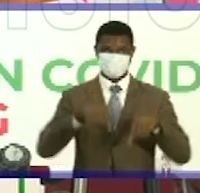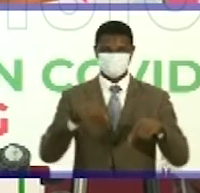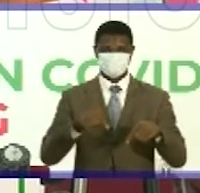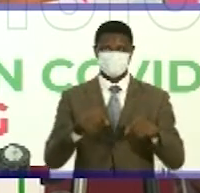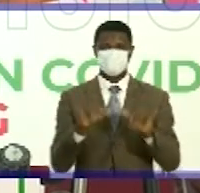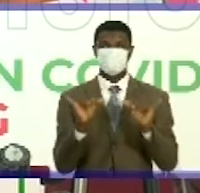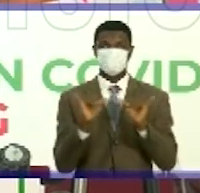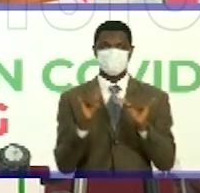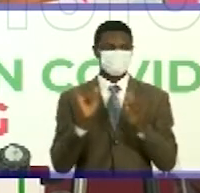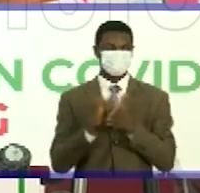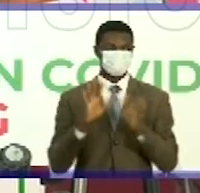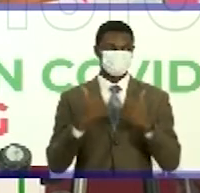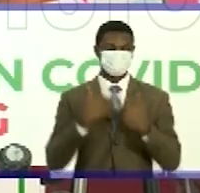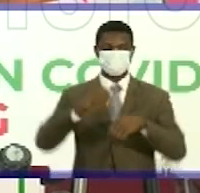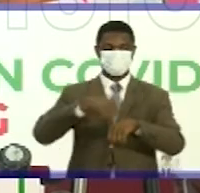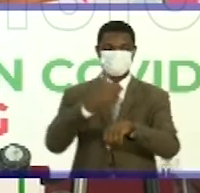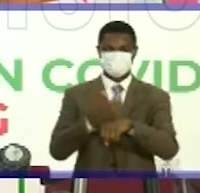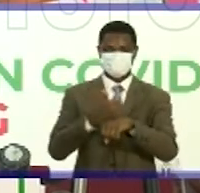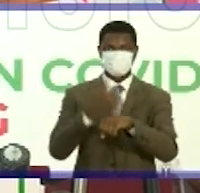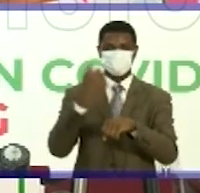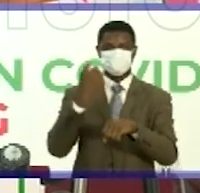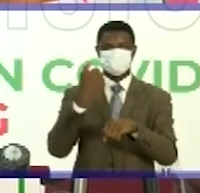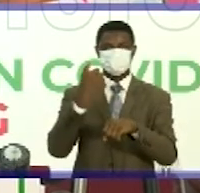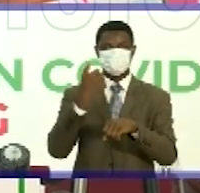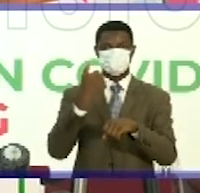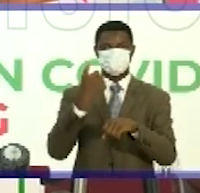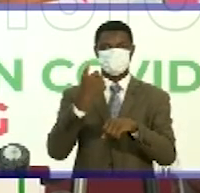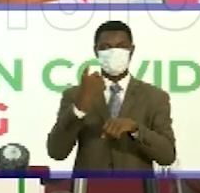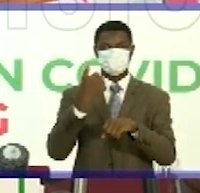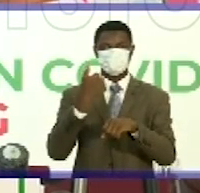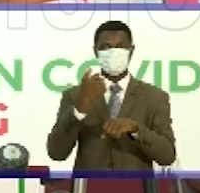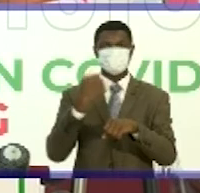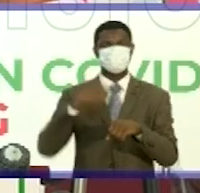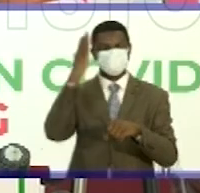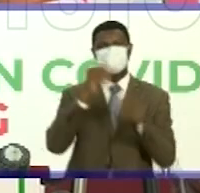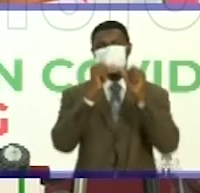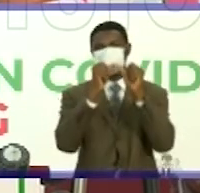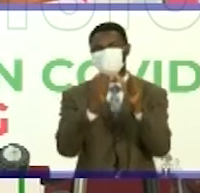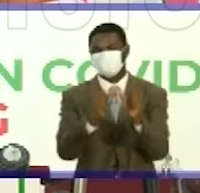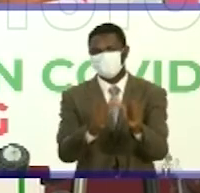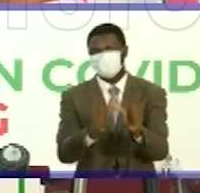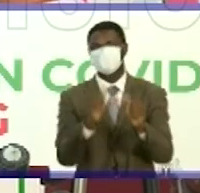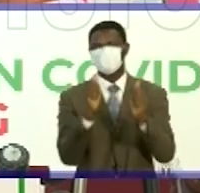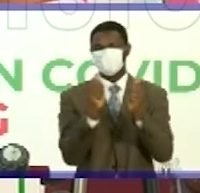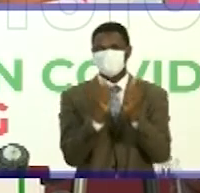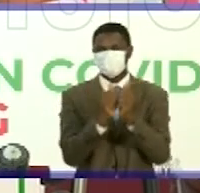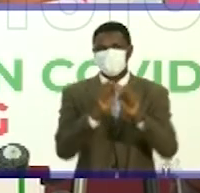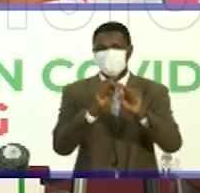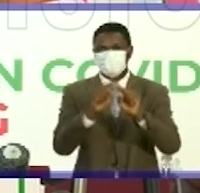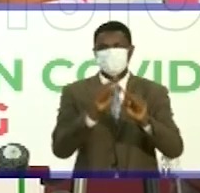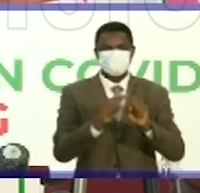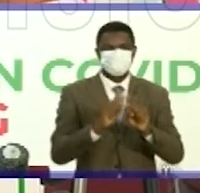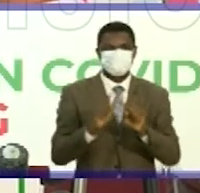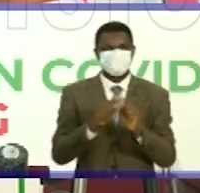in place for the current phase two of the East lockdown shall be maintained while addressing some specific